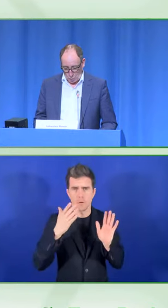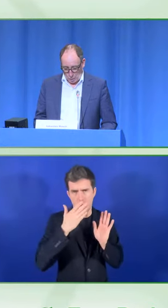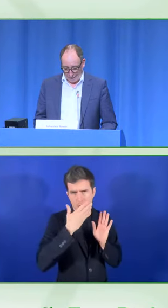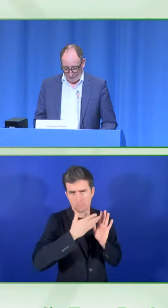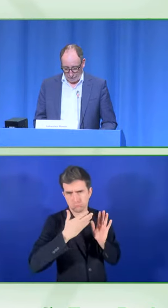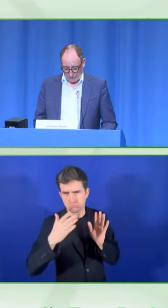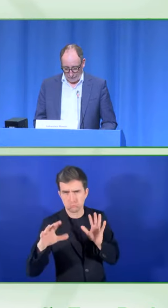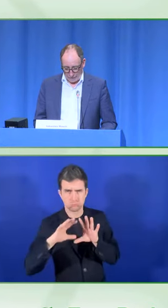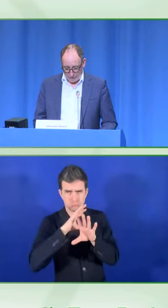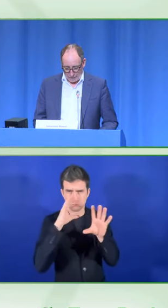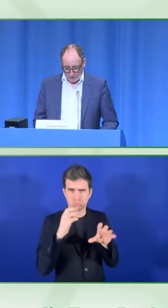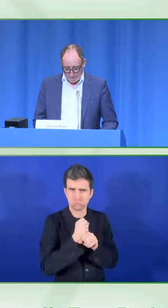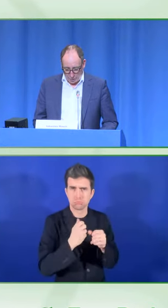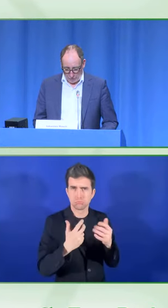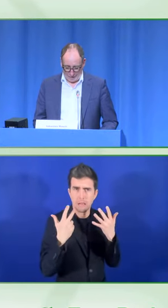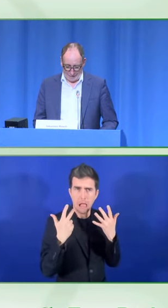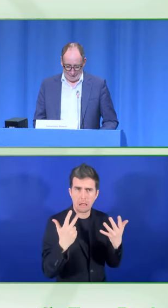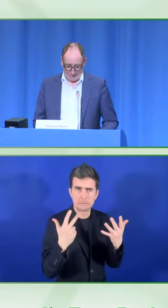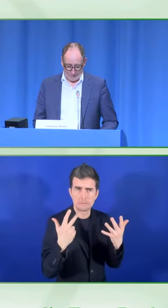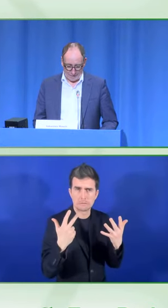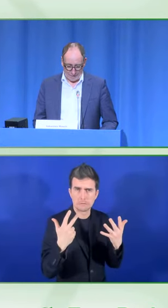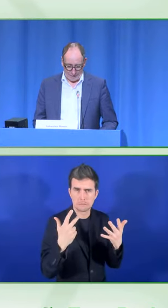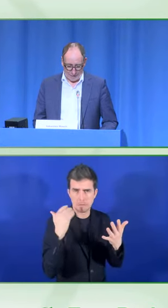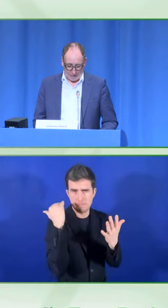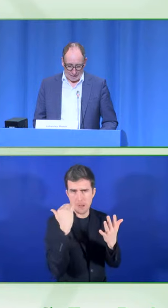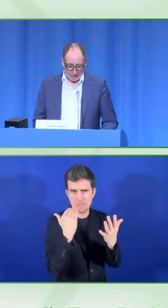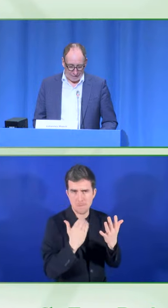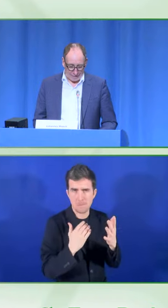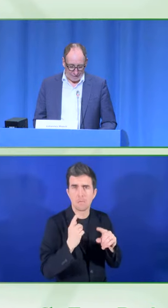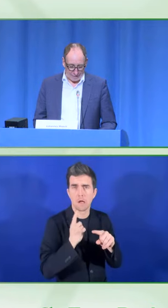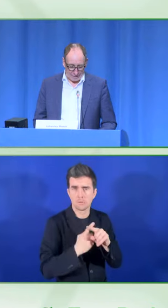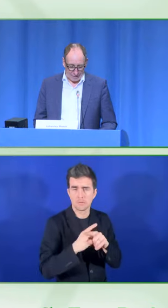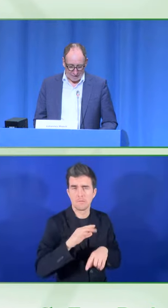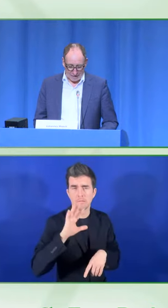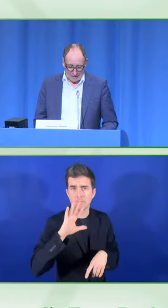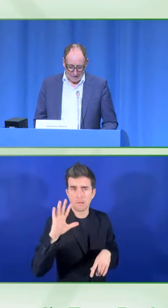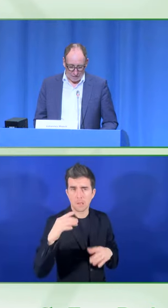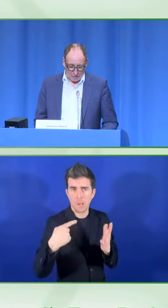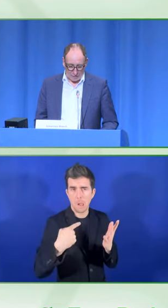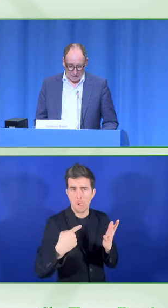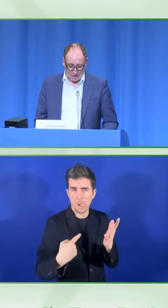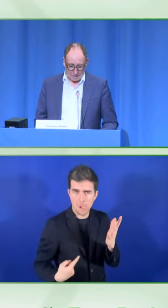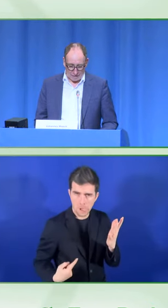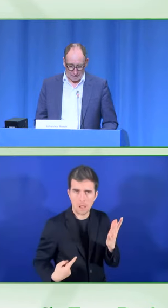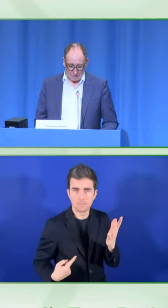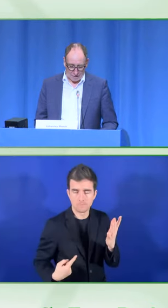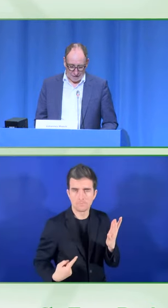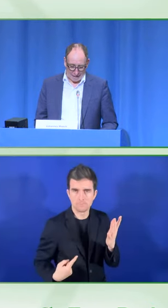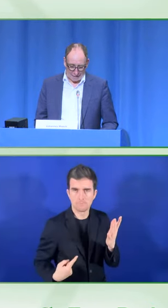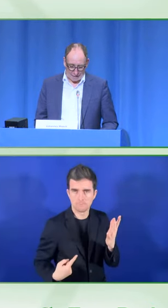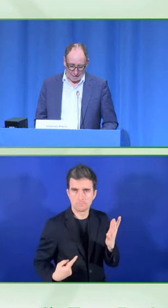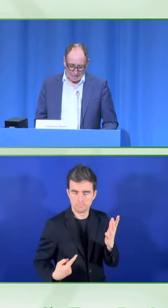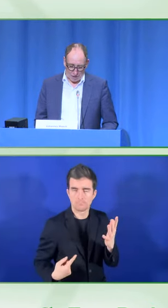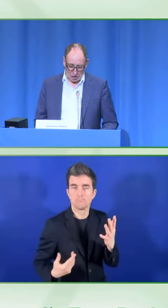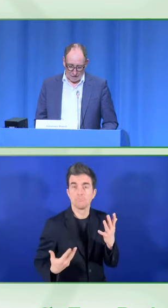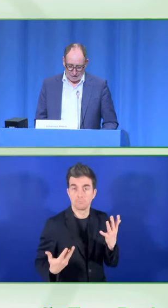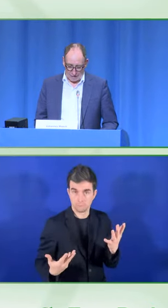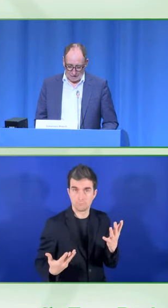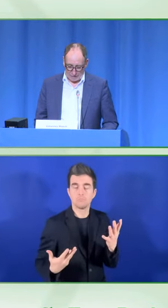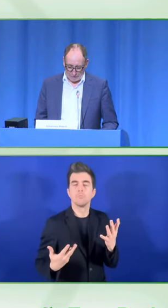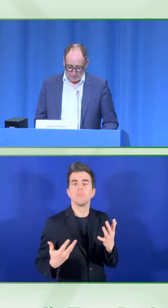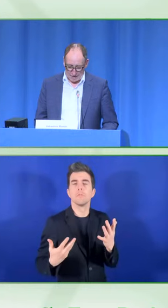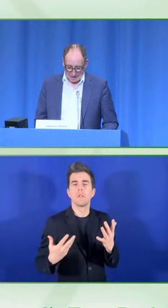and one on employment. The expertise of civil society,